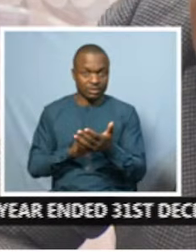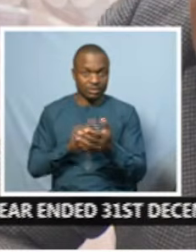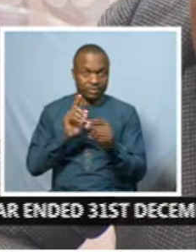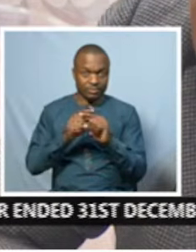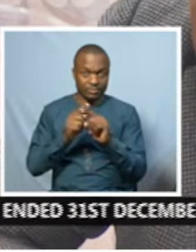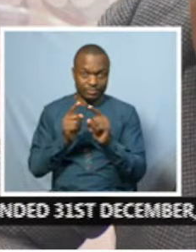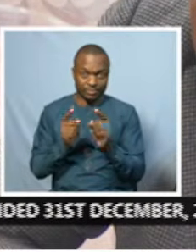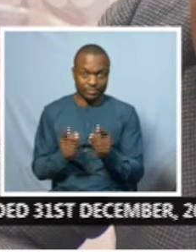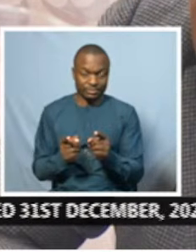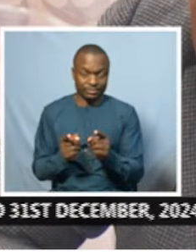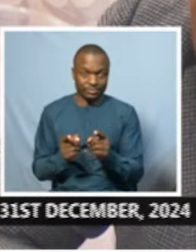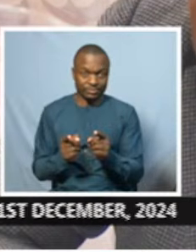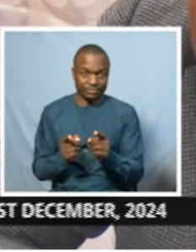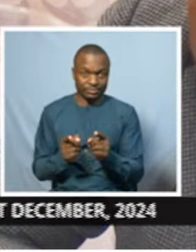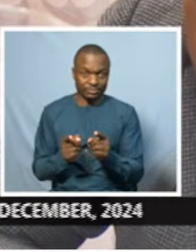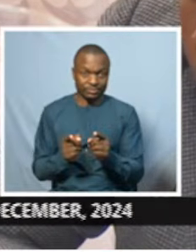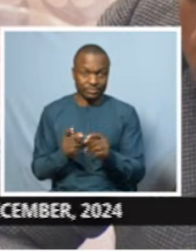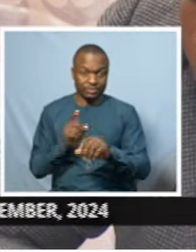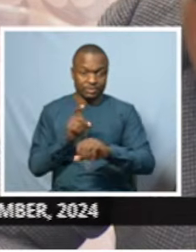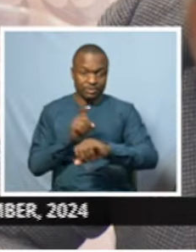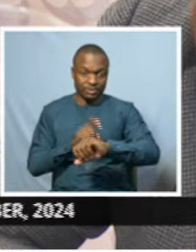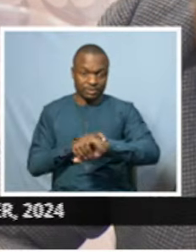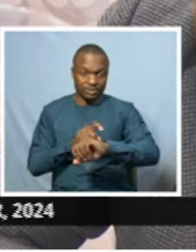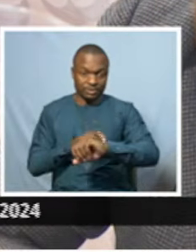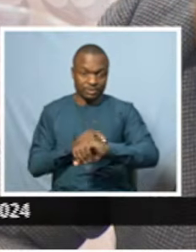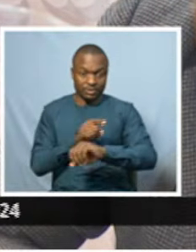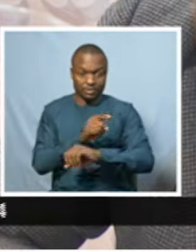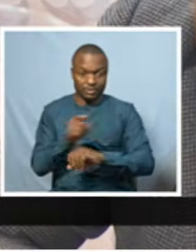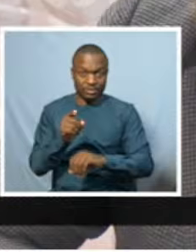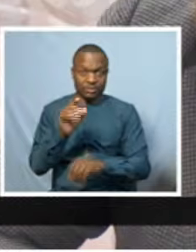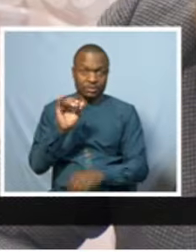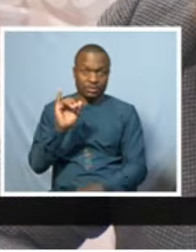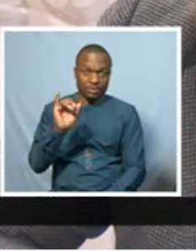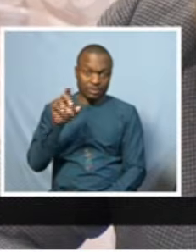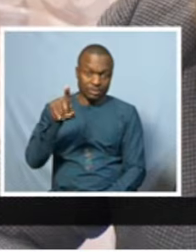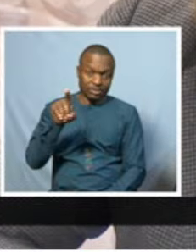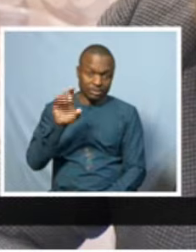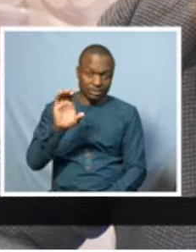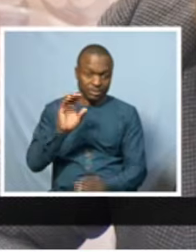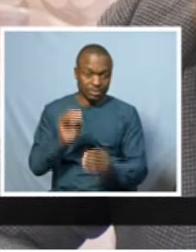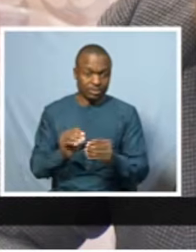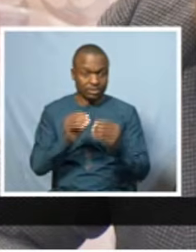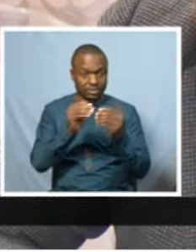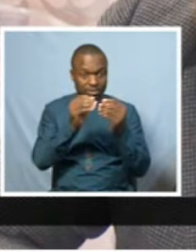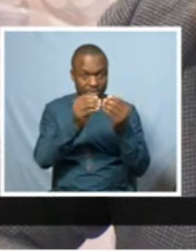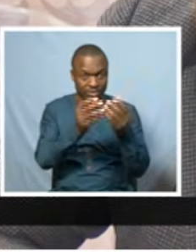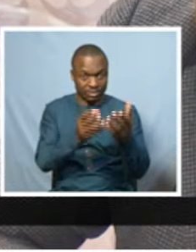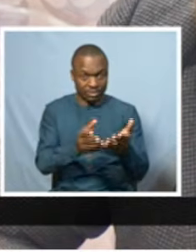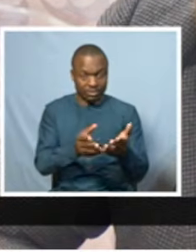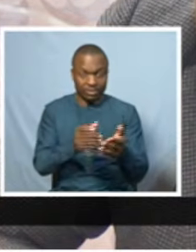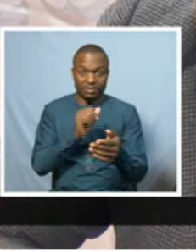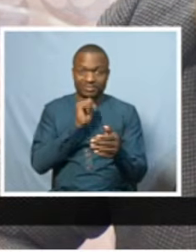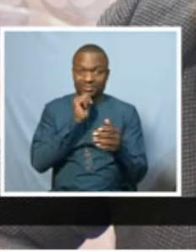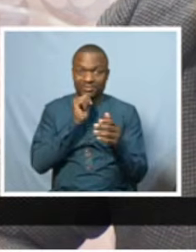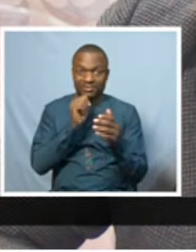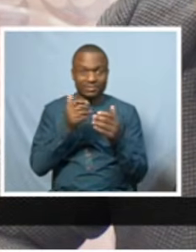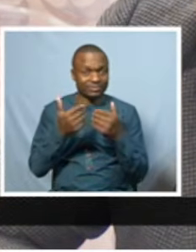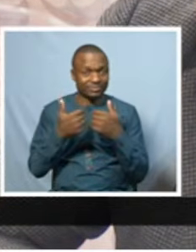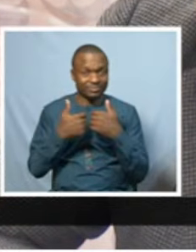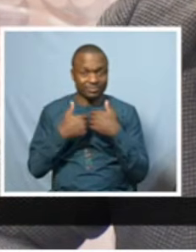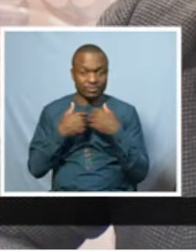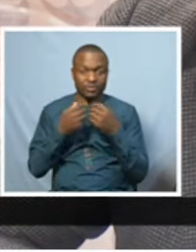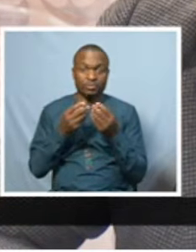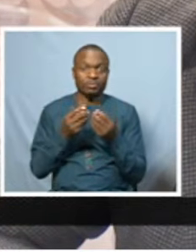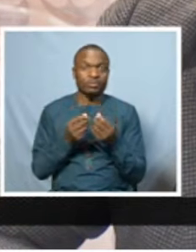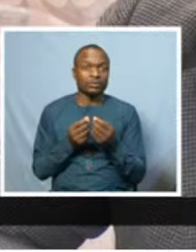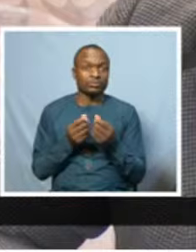But the time those IPCs were produced, we didn't have